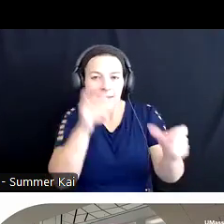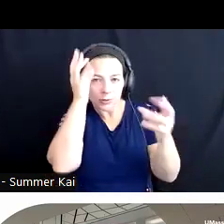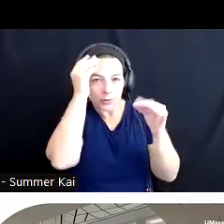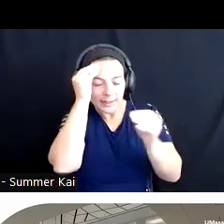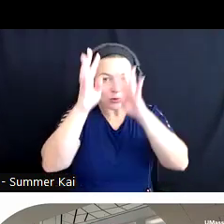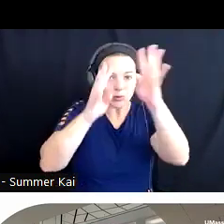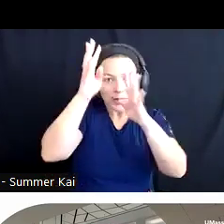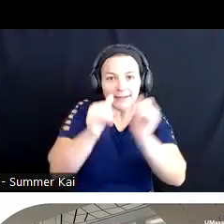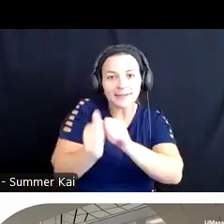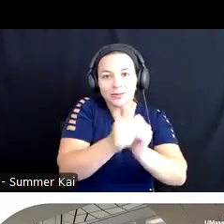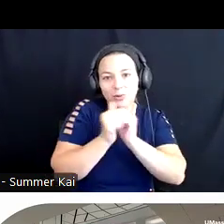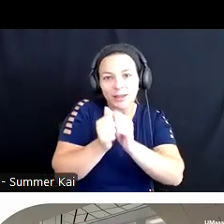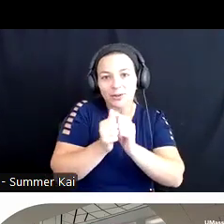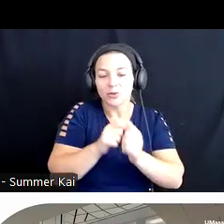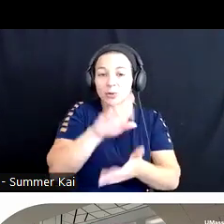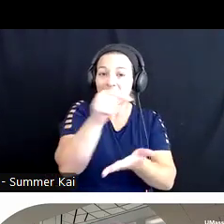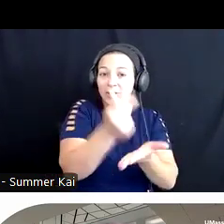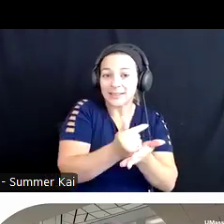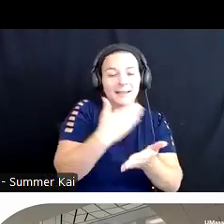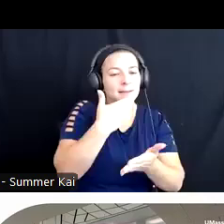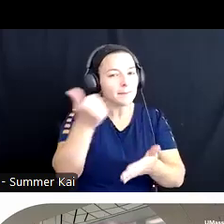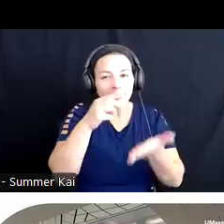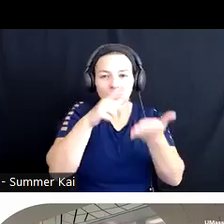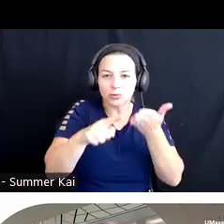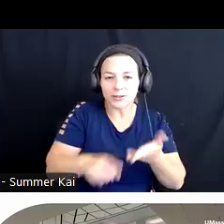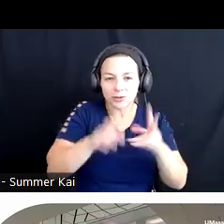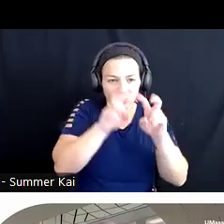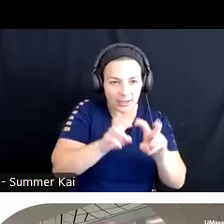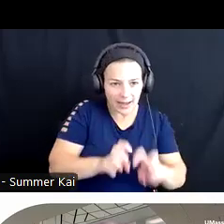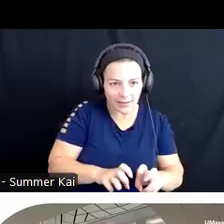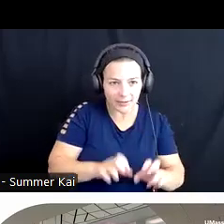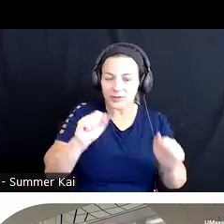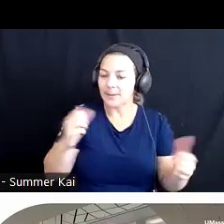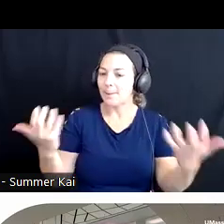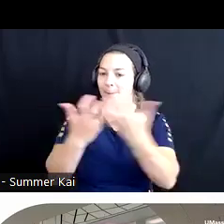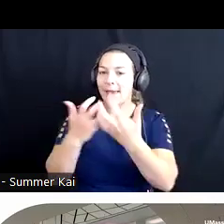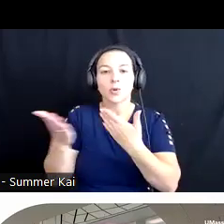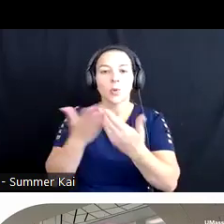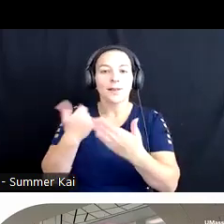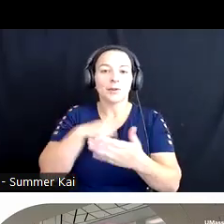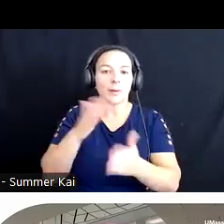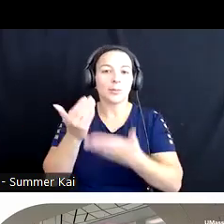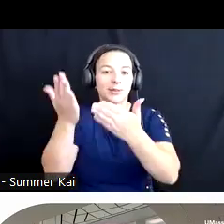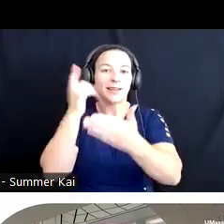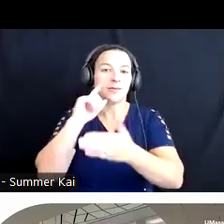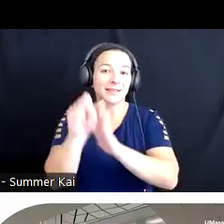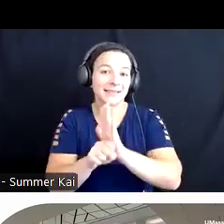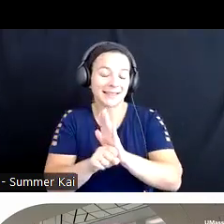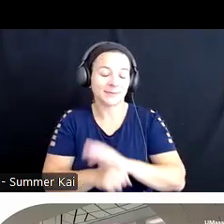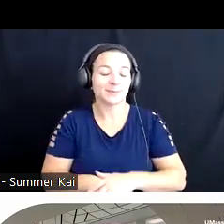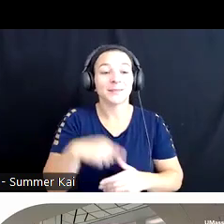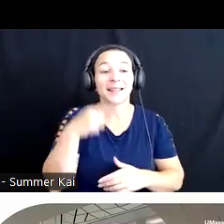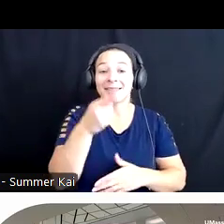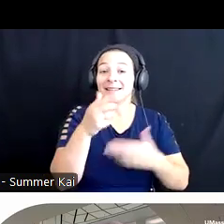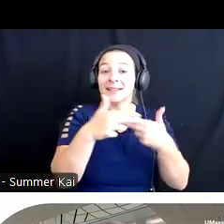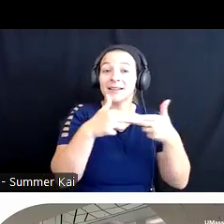that the very best research and analysis informs whatever we put forward to the state. And this slide highlights